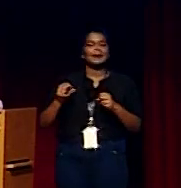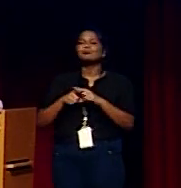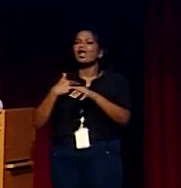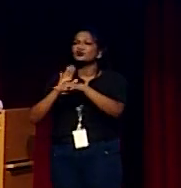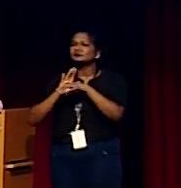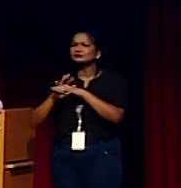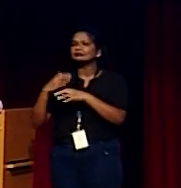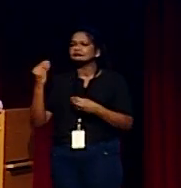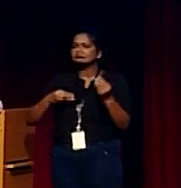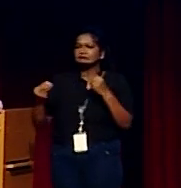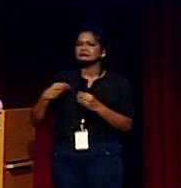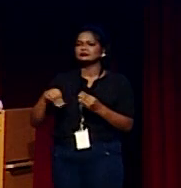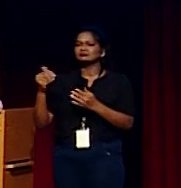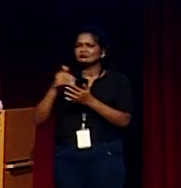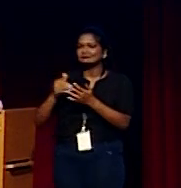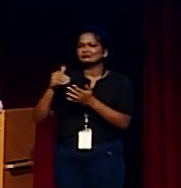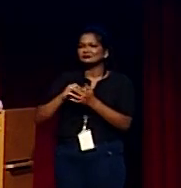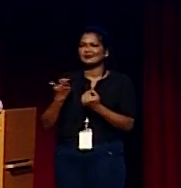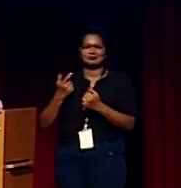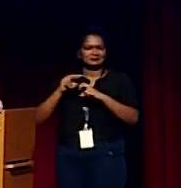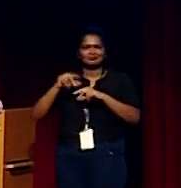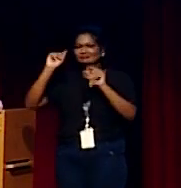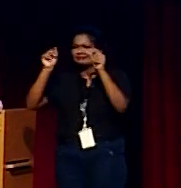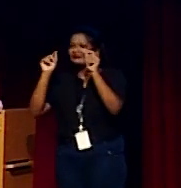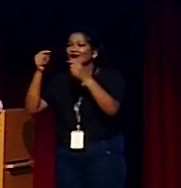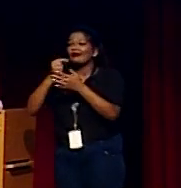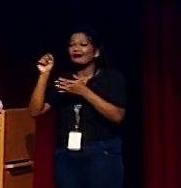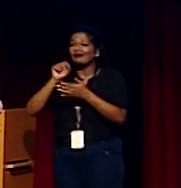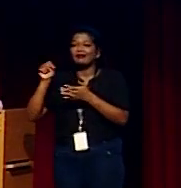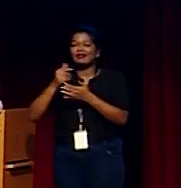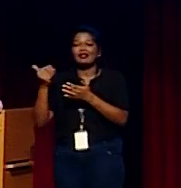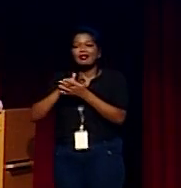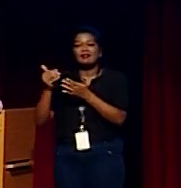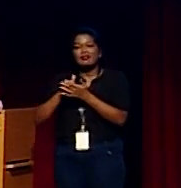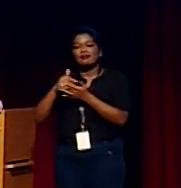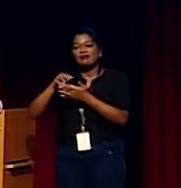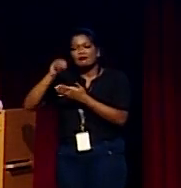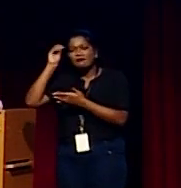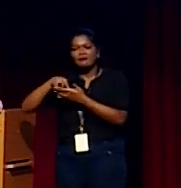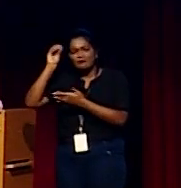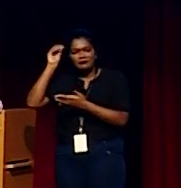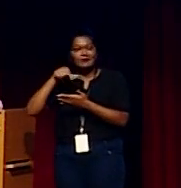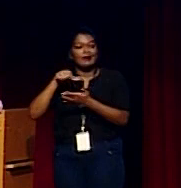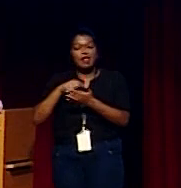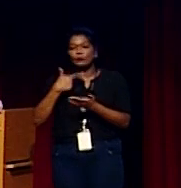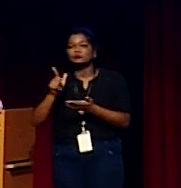exponents and indices and so on, and then fractions. But they're teaching them LaTeX. And then that allows a couple of